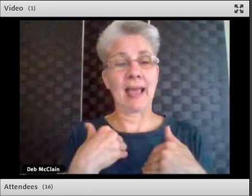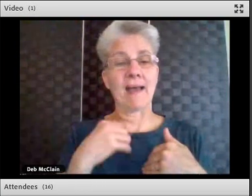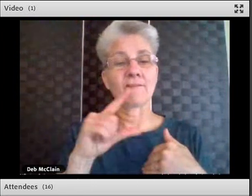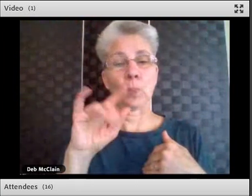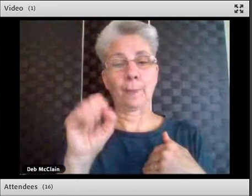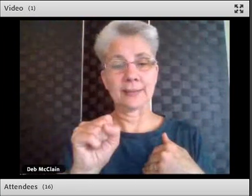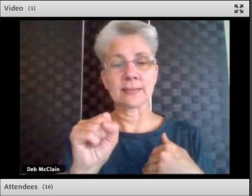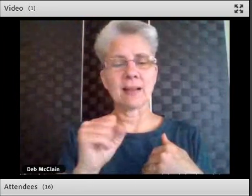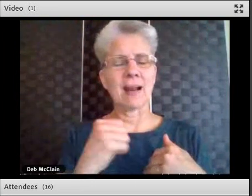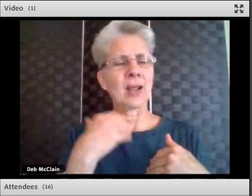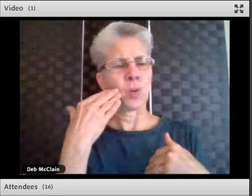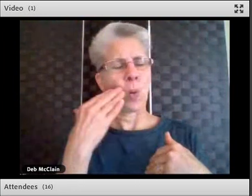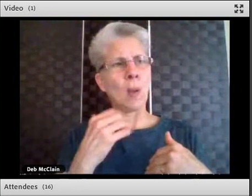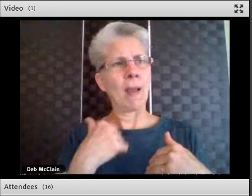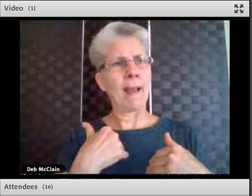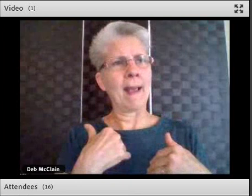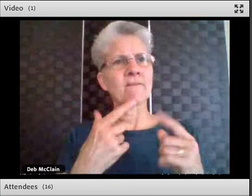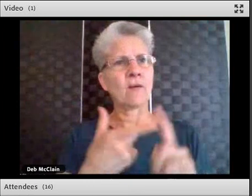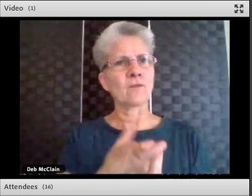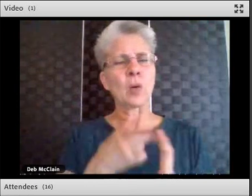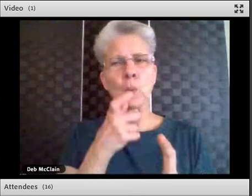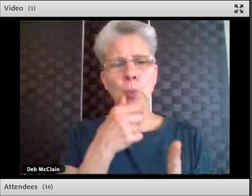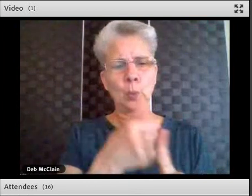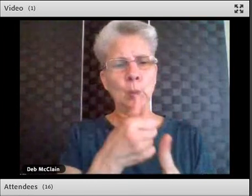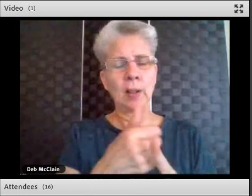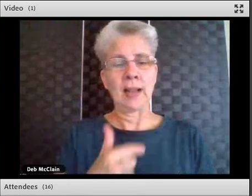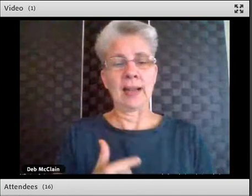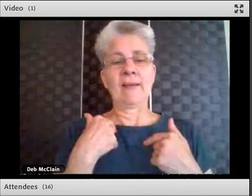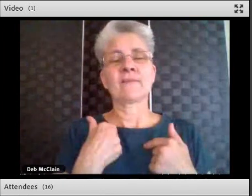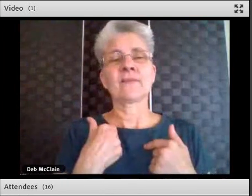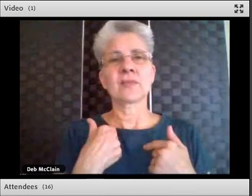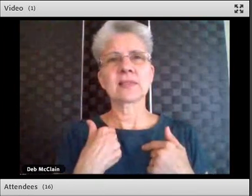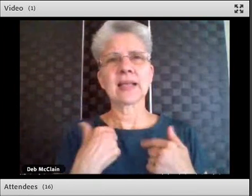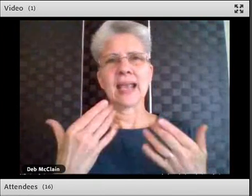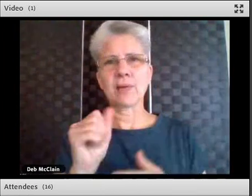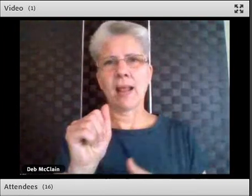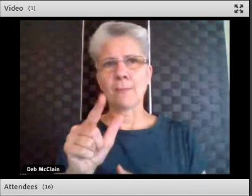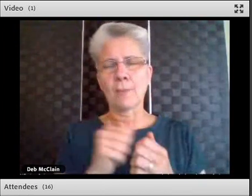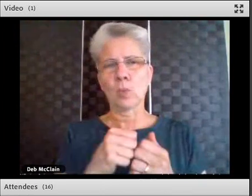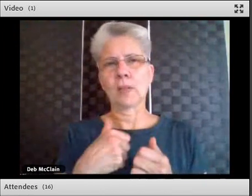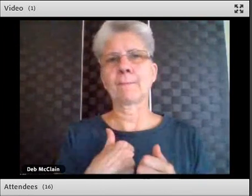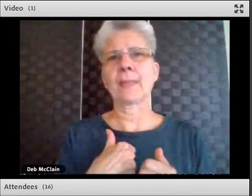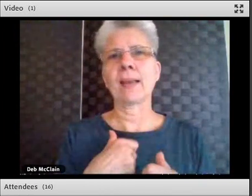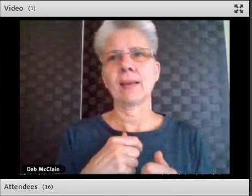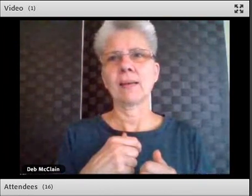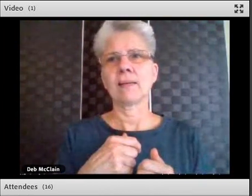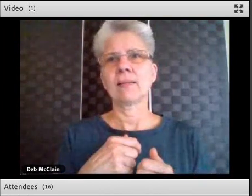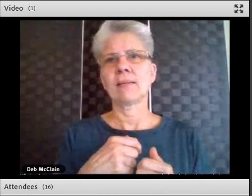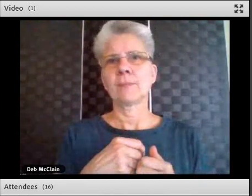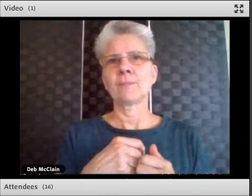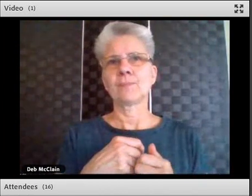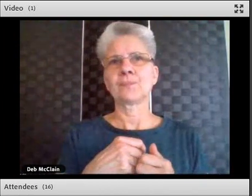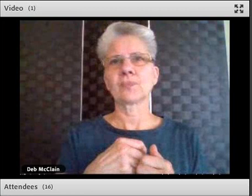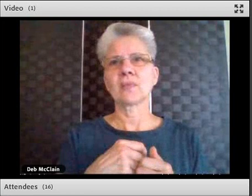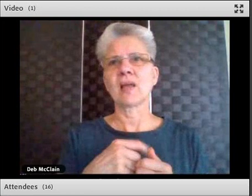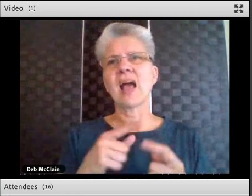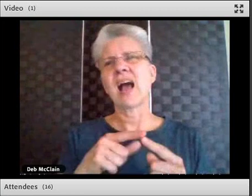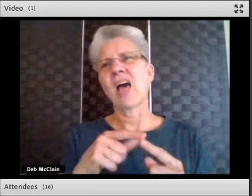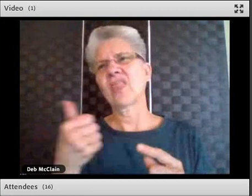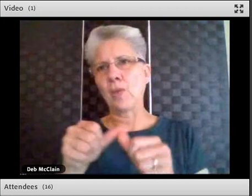lupus. And I know I have a friend who lives here in Alabama with me. She's at the other end of my state,